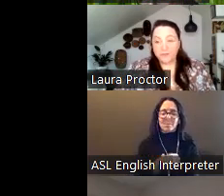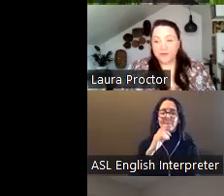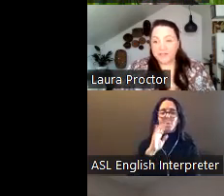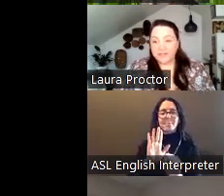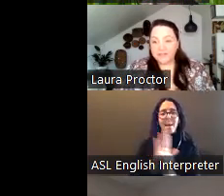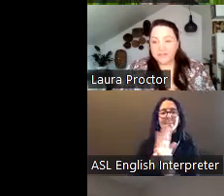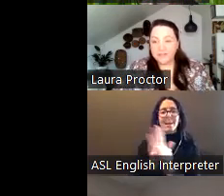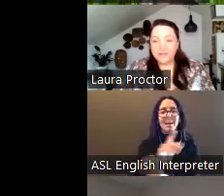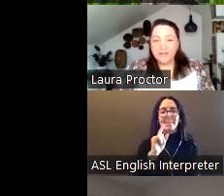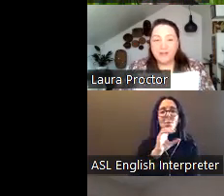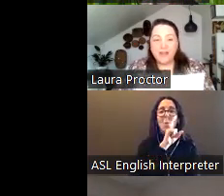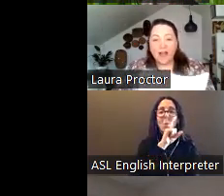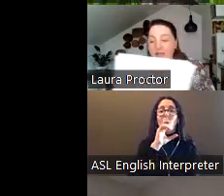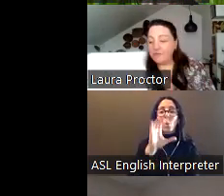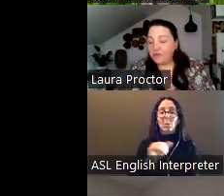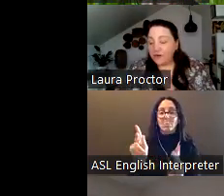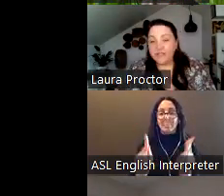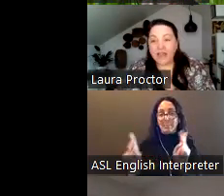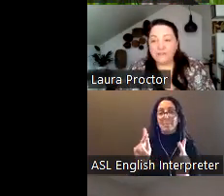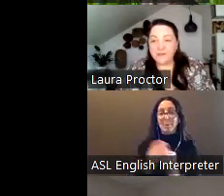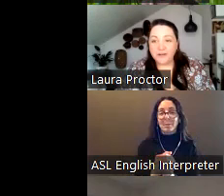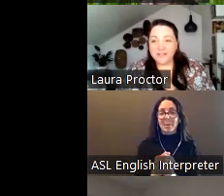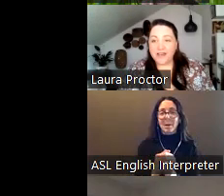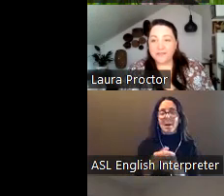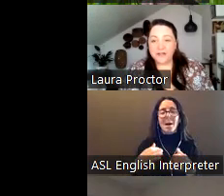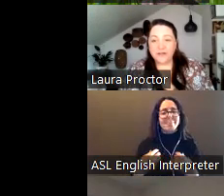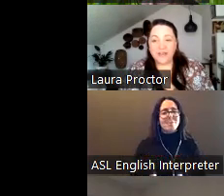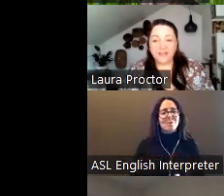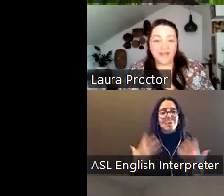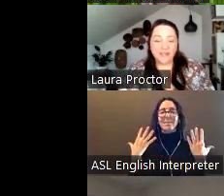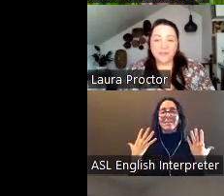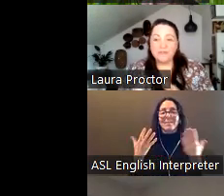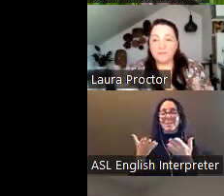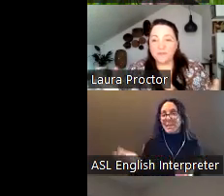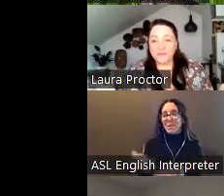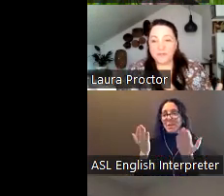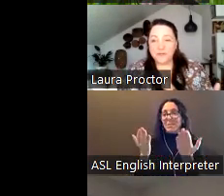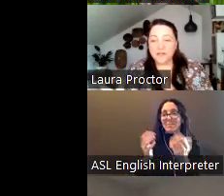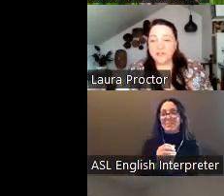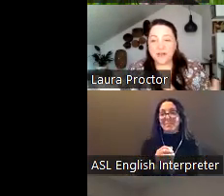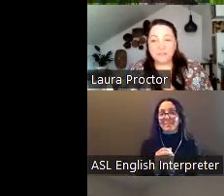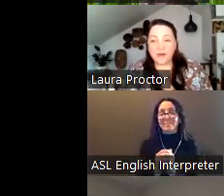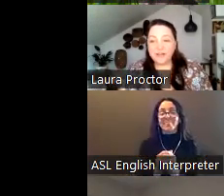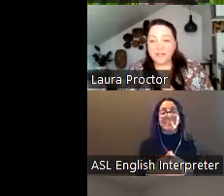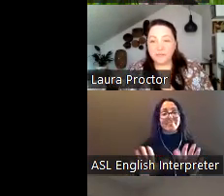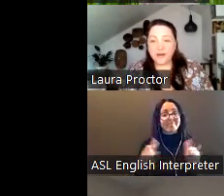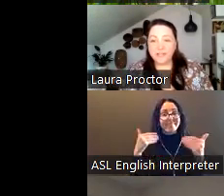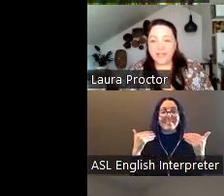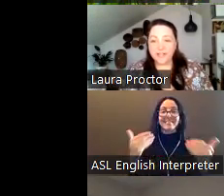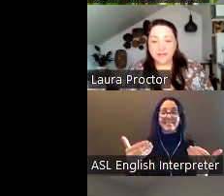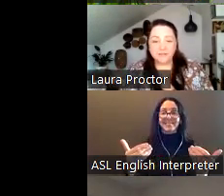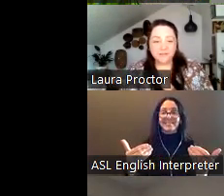advocating older persons. I'm thrilled to have you here this afternoon, and ladies, without further ado, let's jump right into